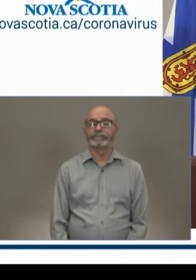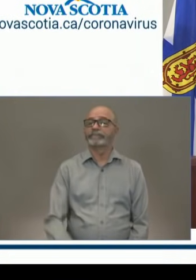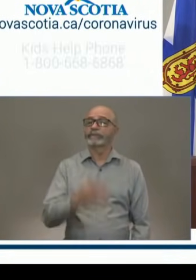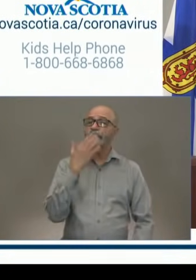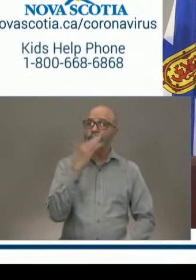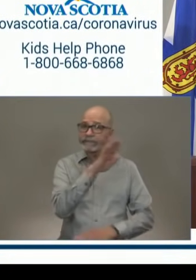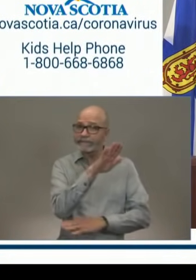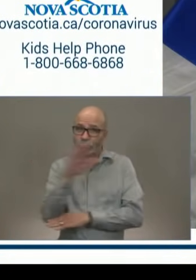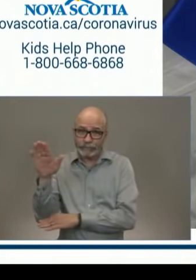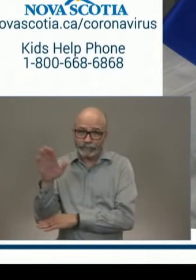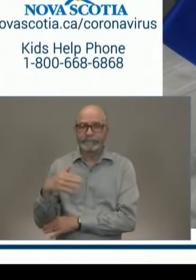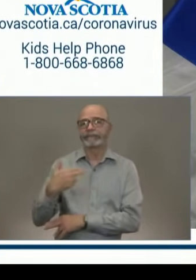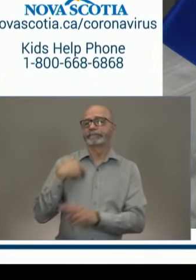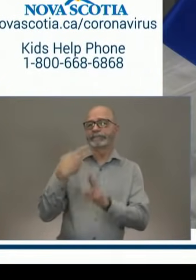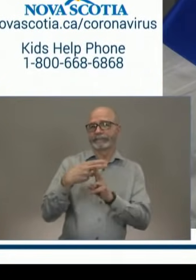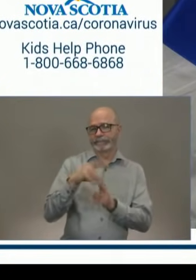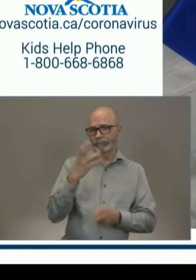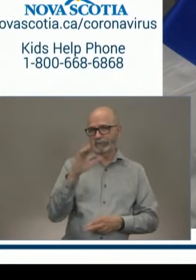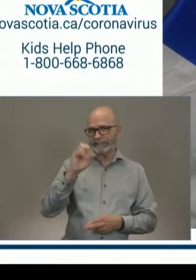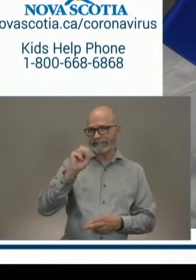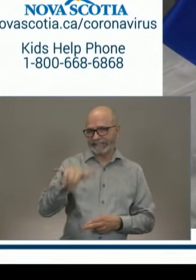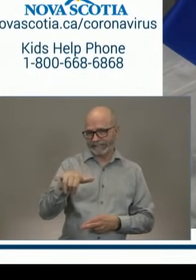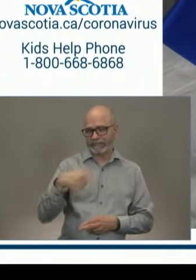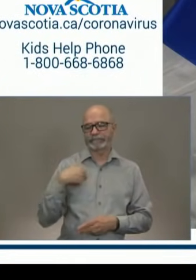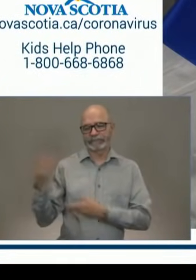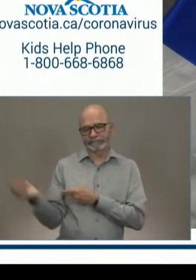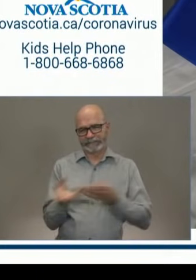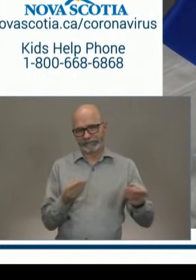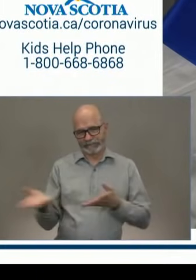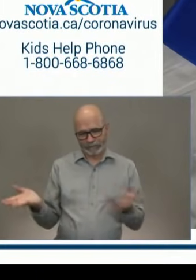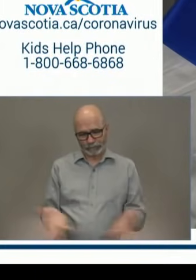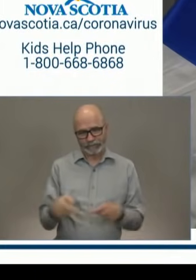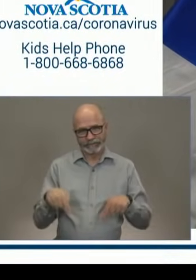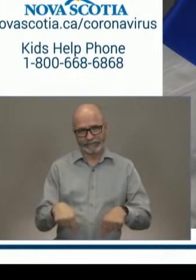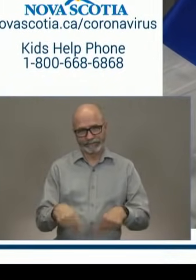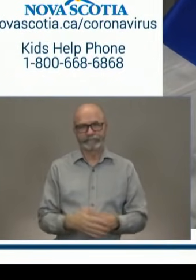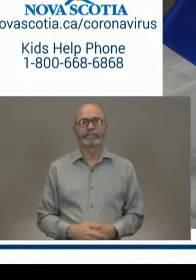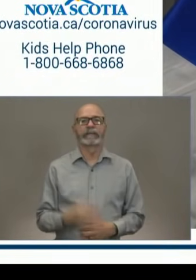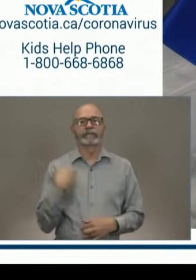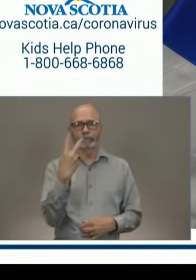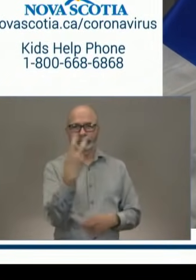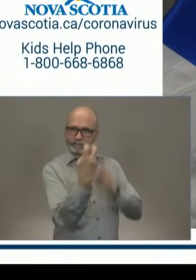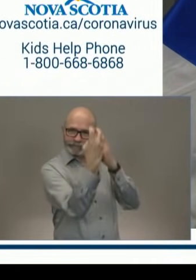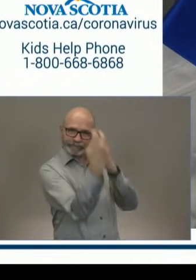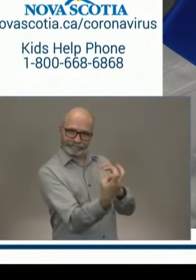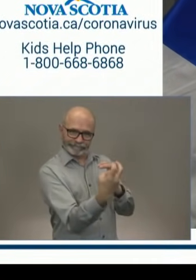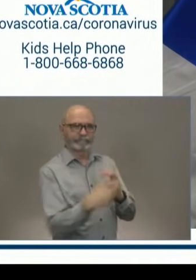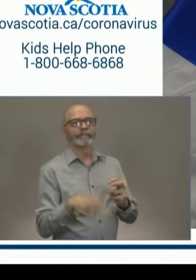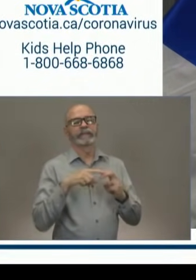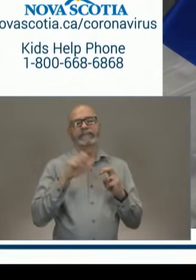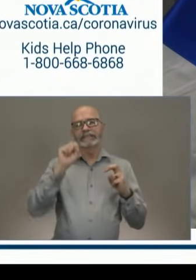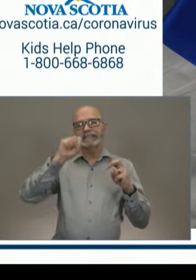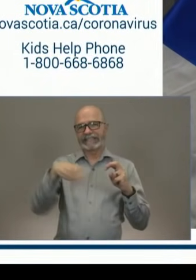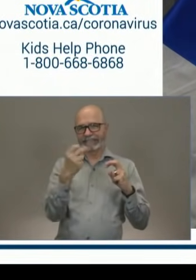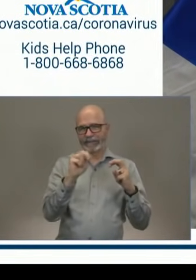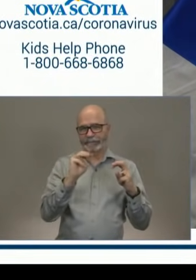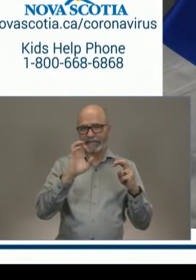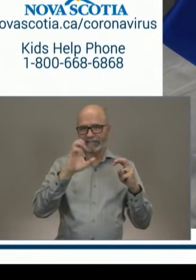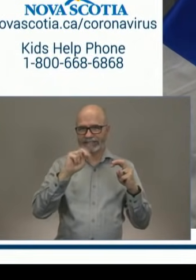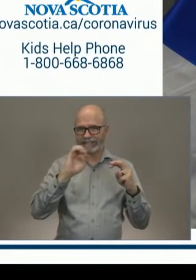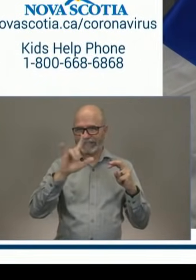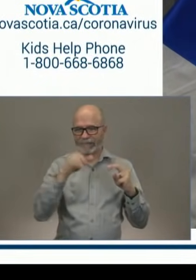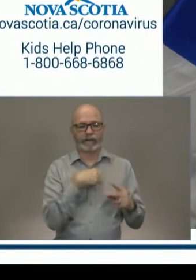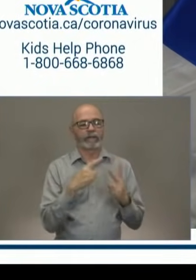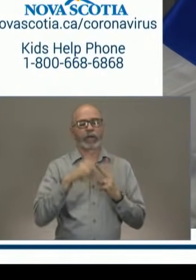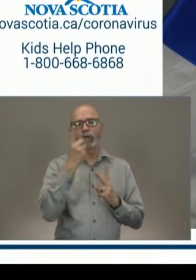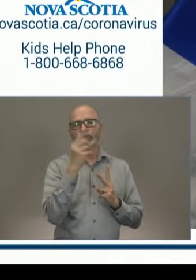Good afternoon. My name is Chrissy Matheson, and I'll be your moderator for today's press briefing. Before we begin, I'd like to introduce the Premier of Nova Scotia, Stephen McNeil, and